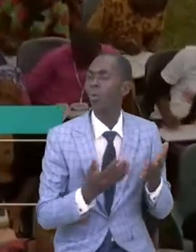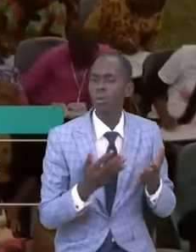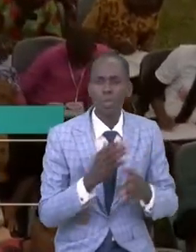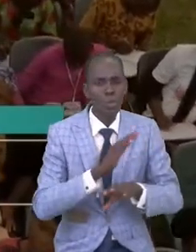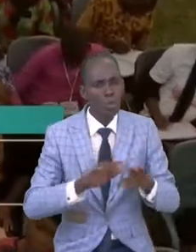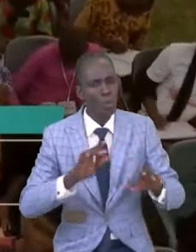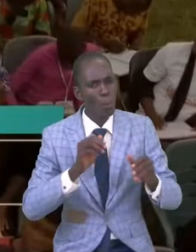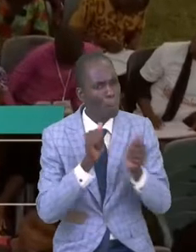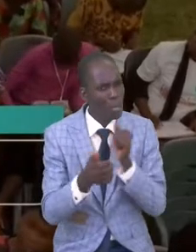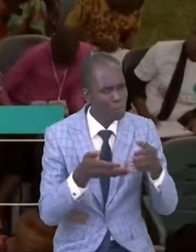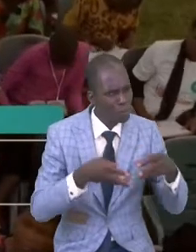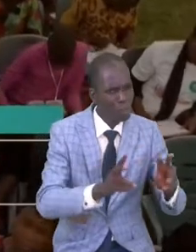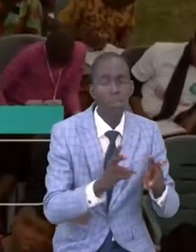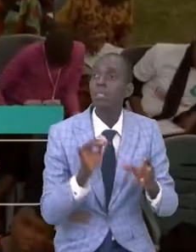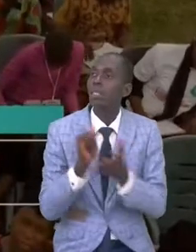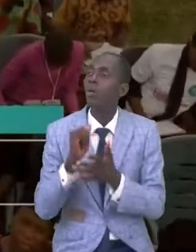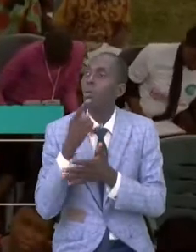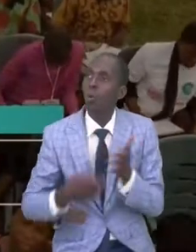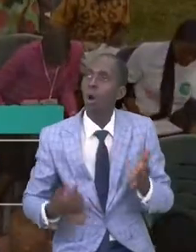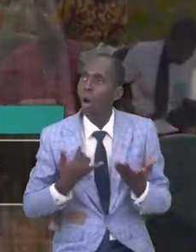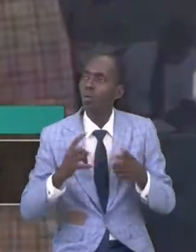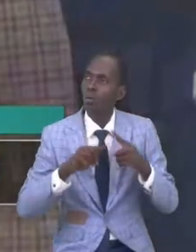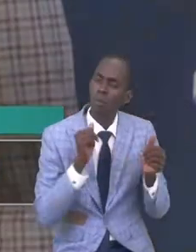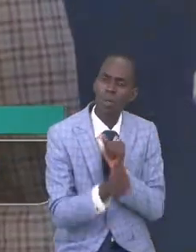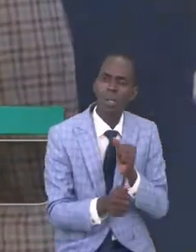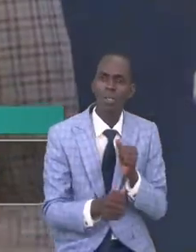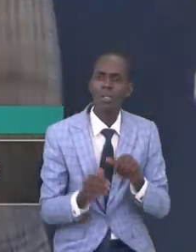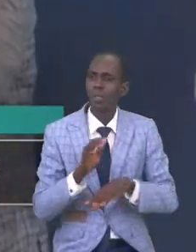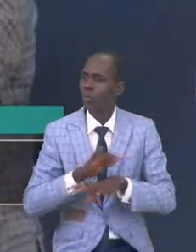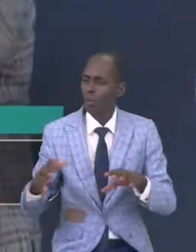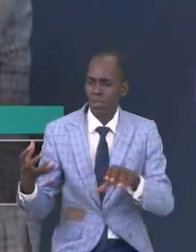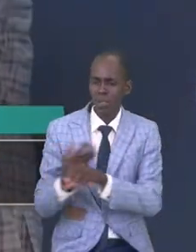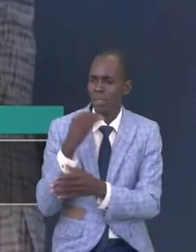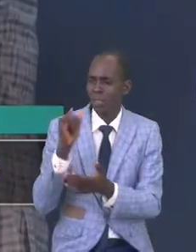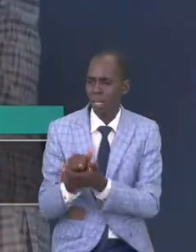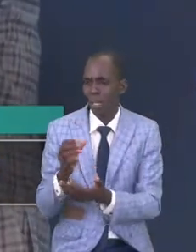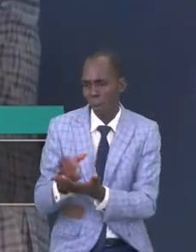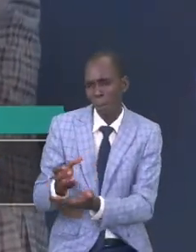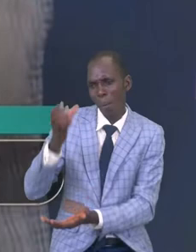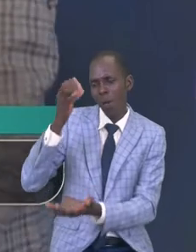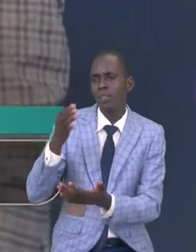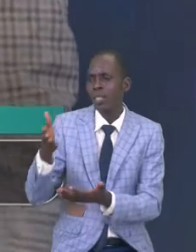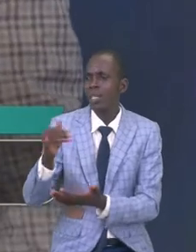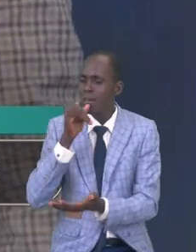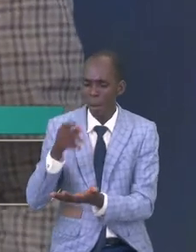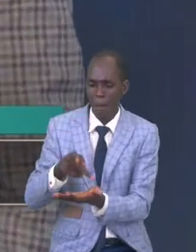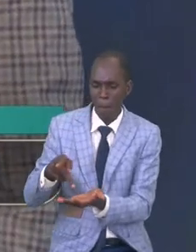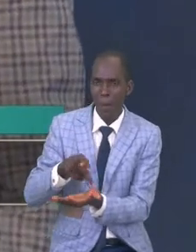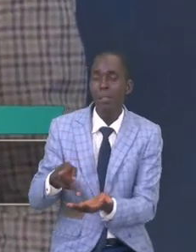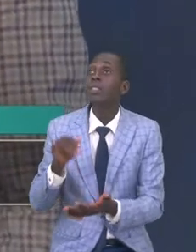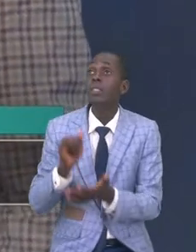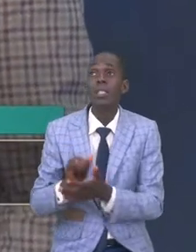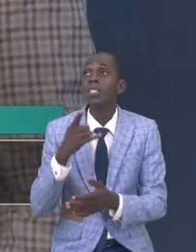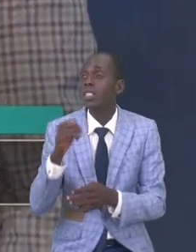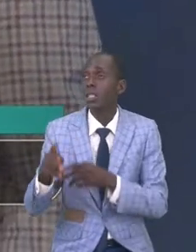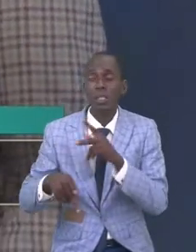Don't take that bottle, there's poison there, Because mommy said it, that's the bottle